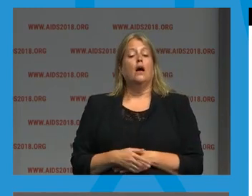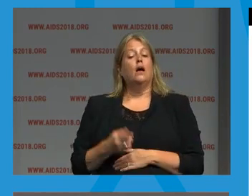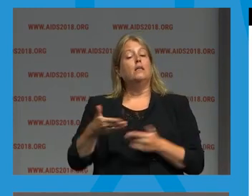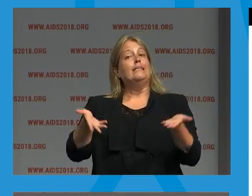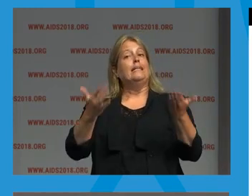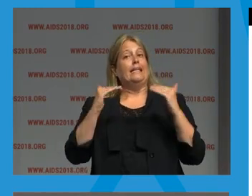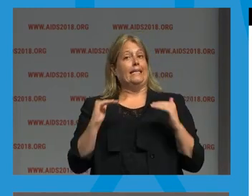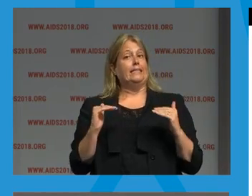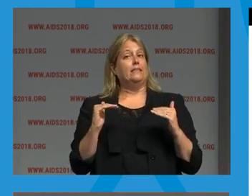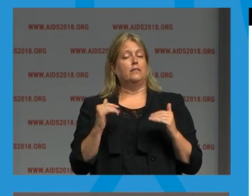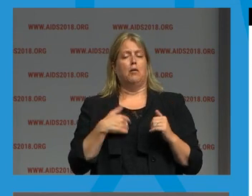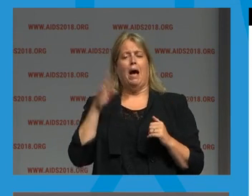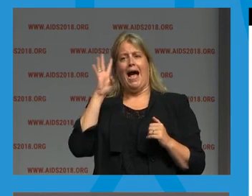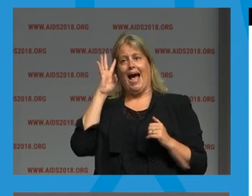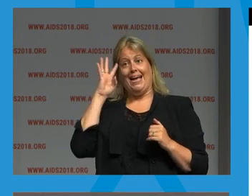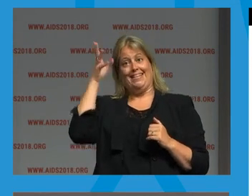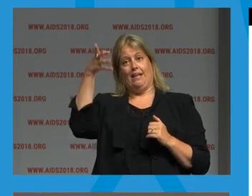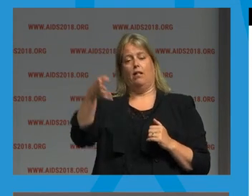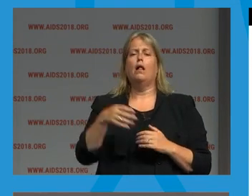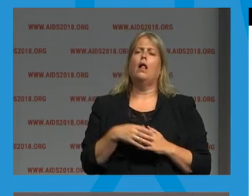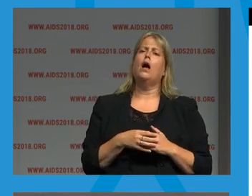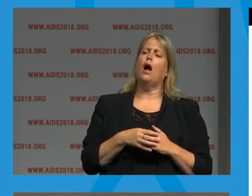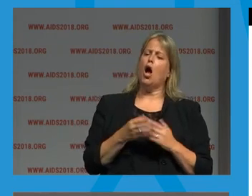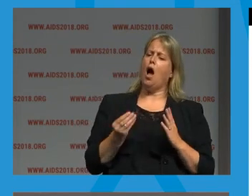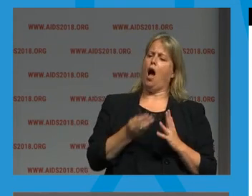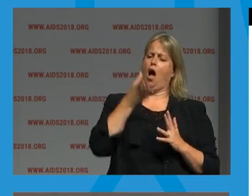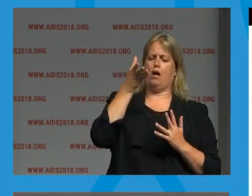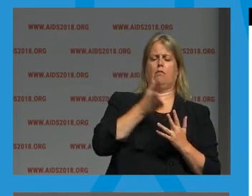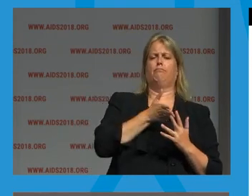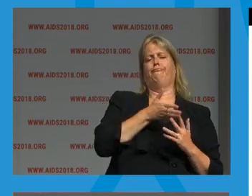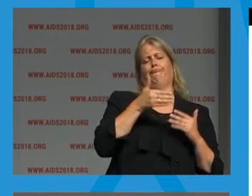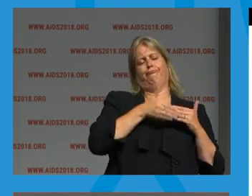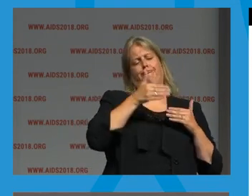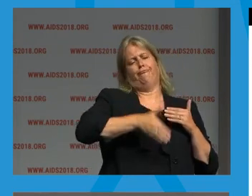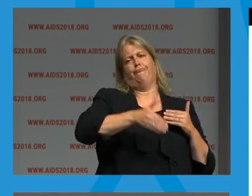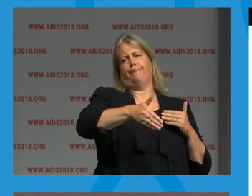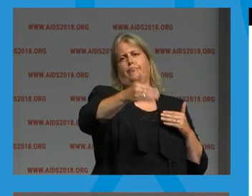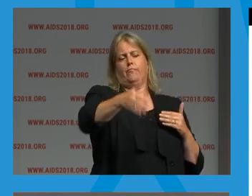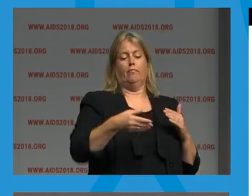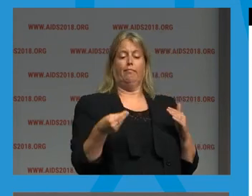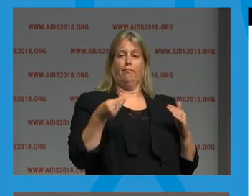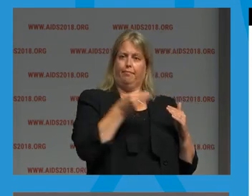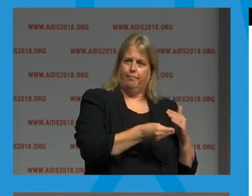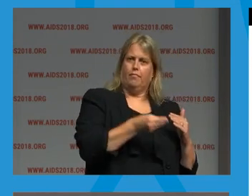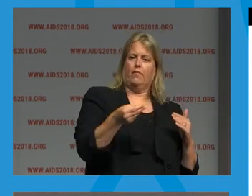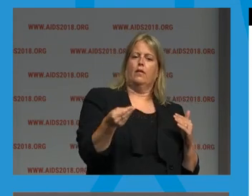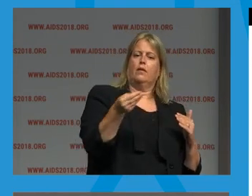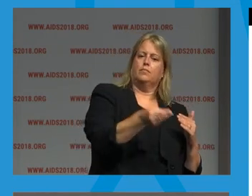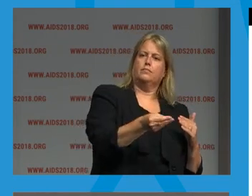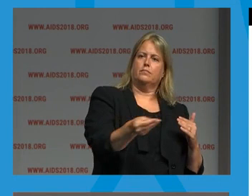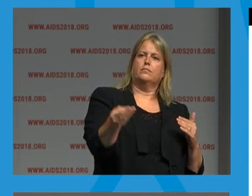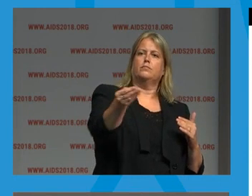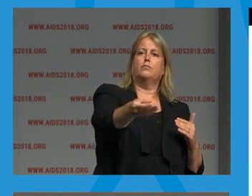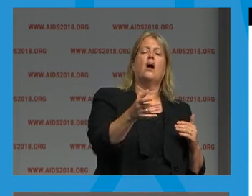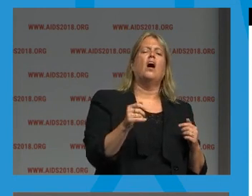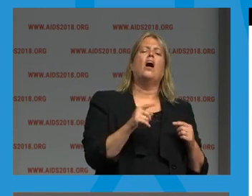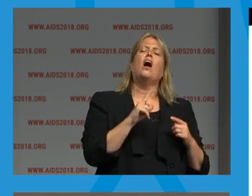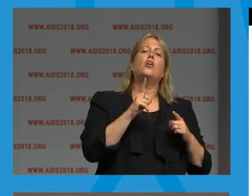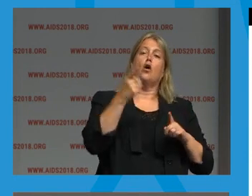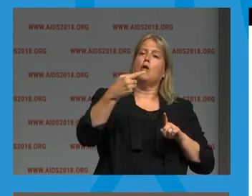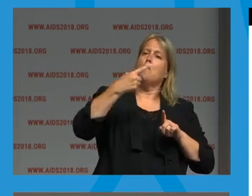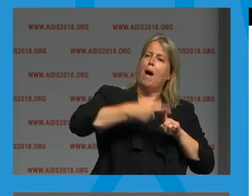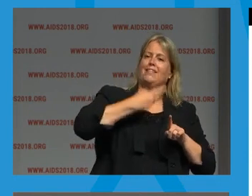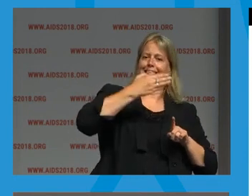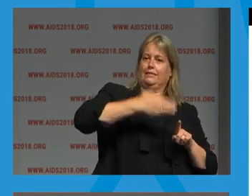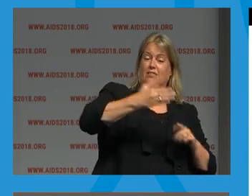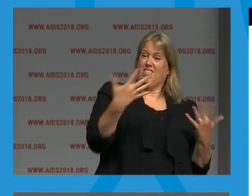be ideal to be able to give intermittently over an extended period of time instead of every couple of months, which we